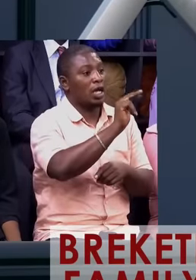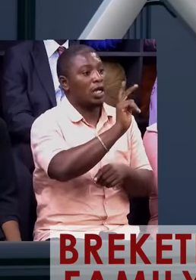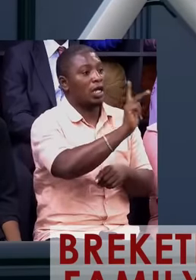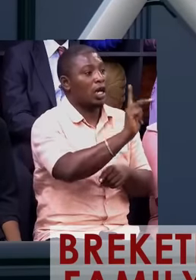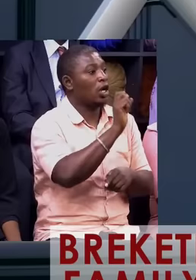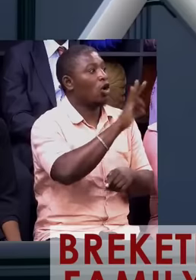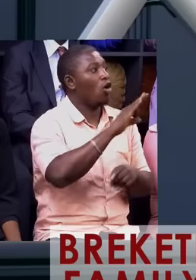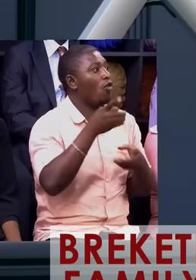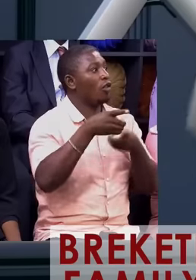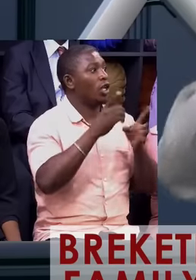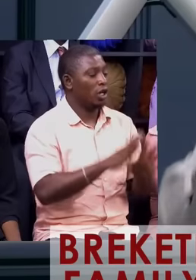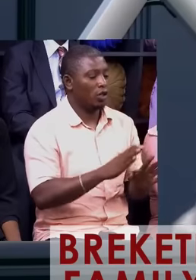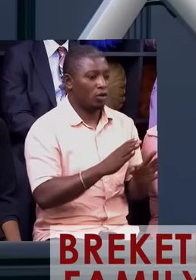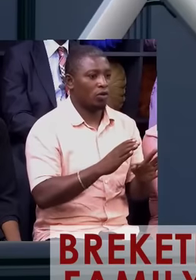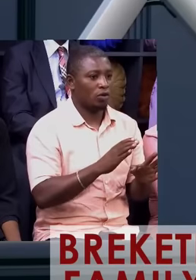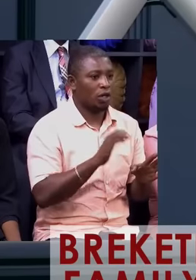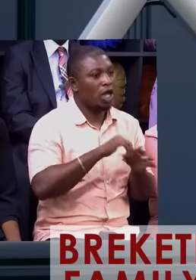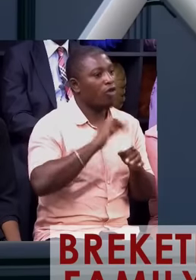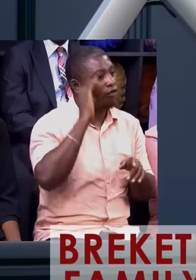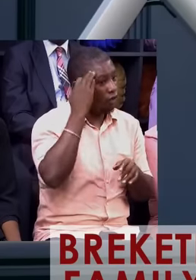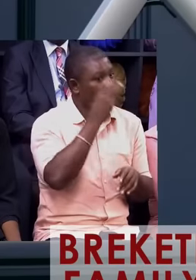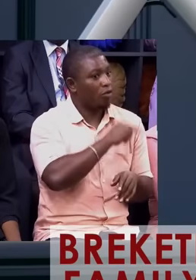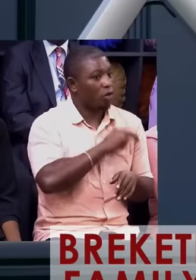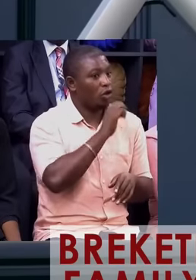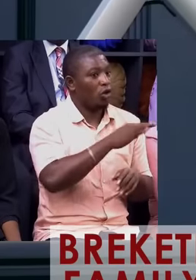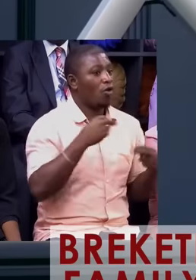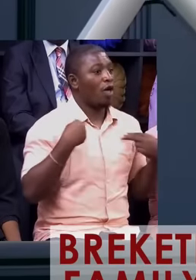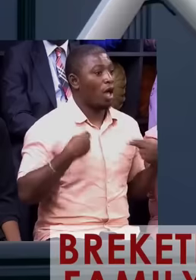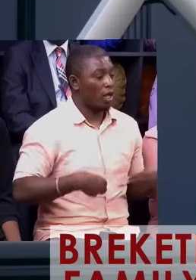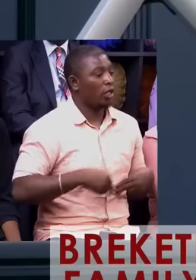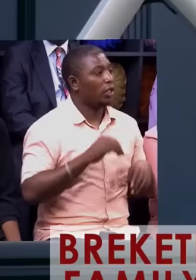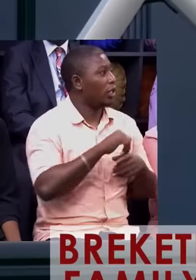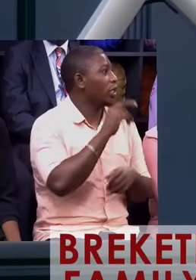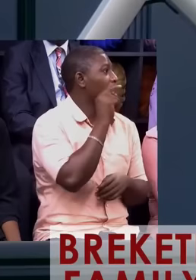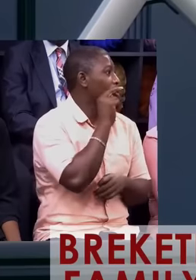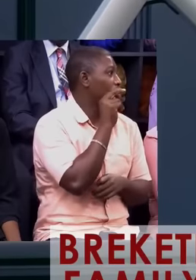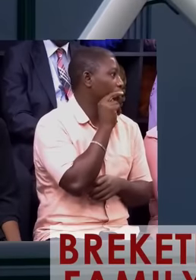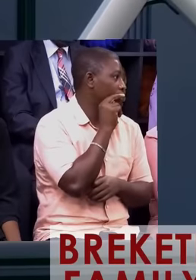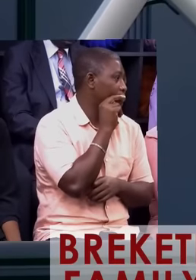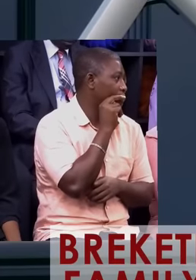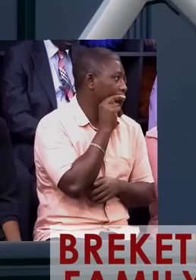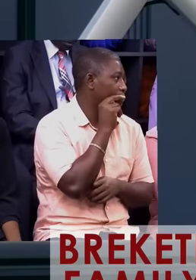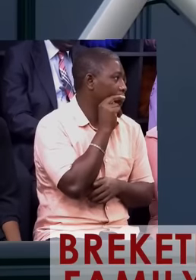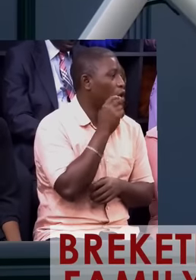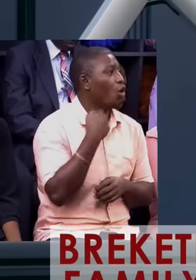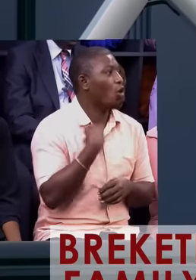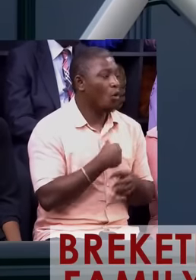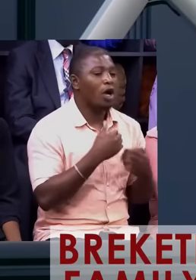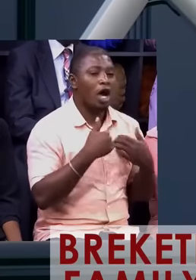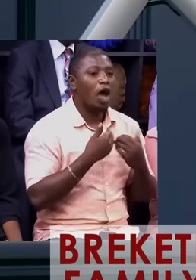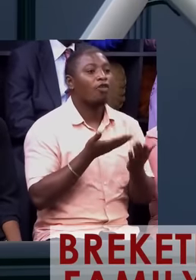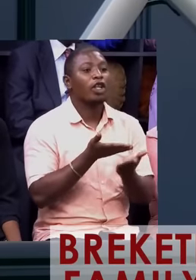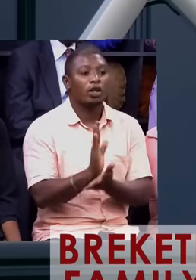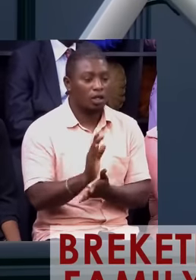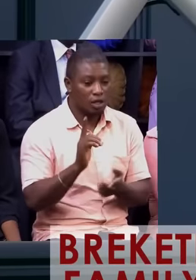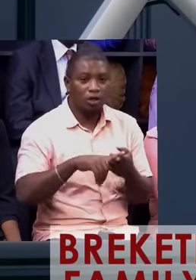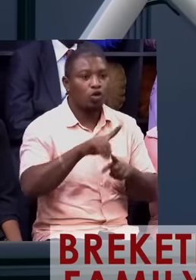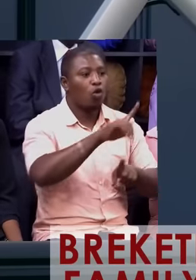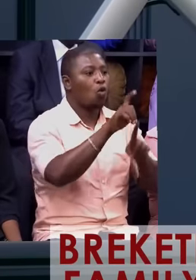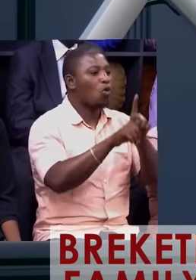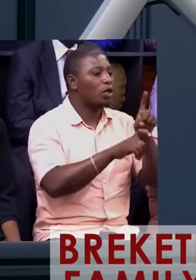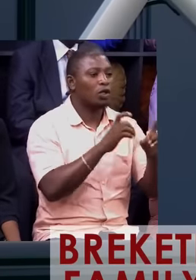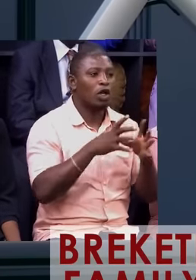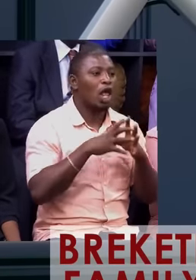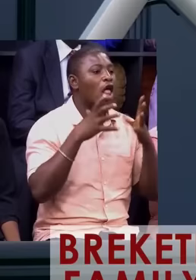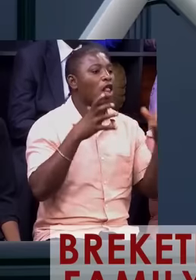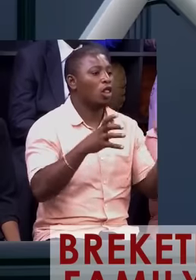Ministry of Health in Nigeria so we we have the right to question a lot of